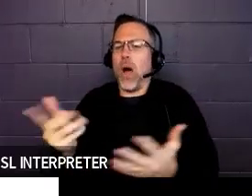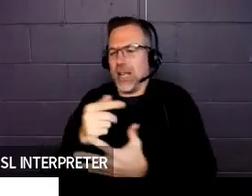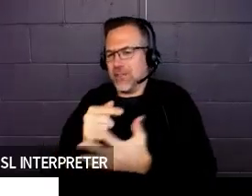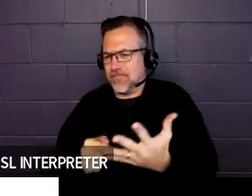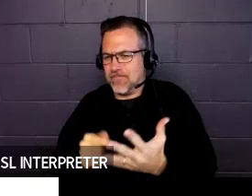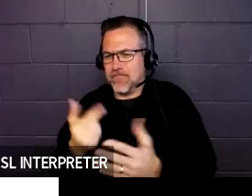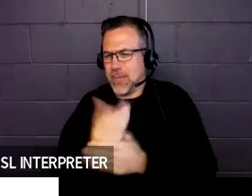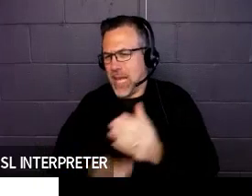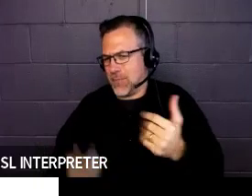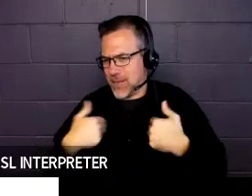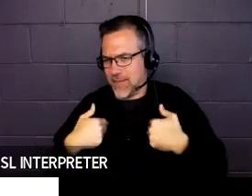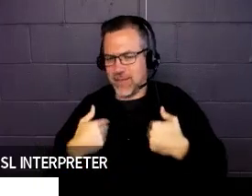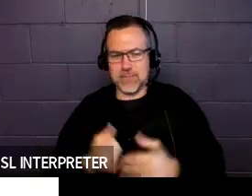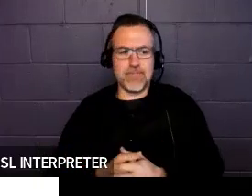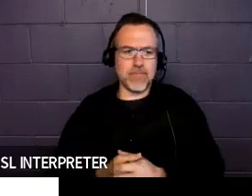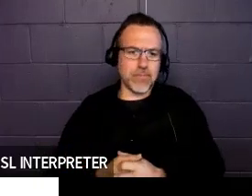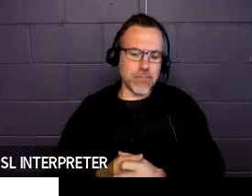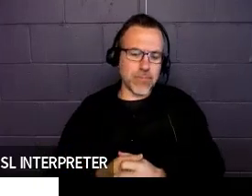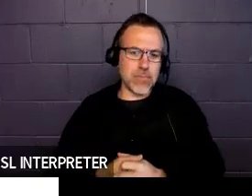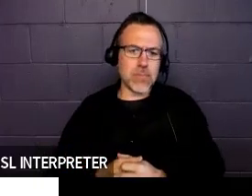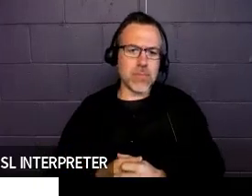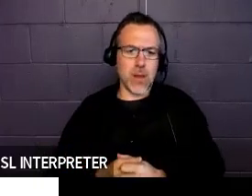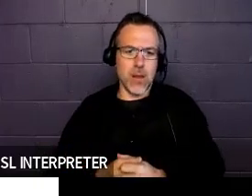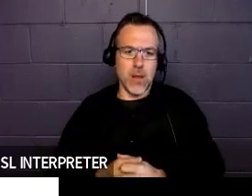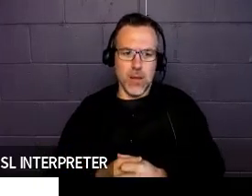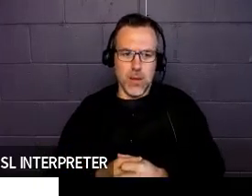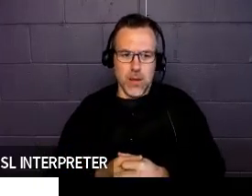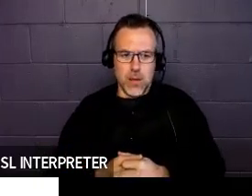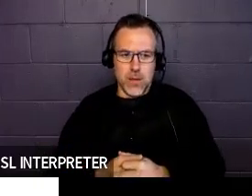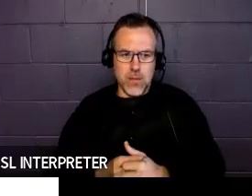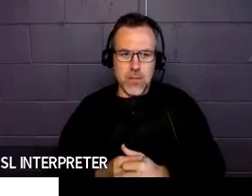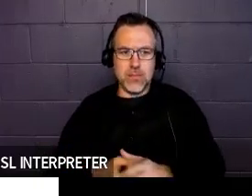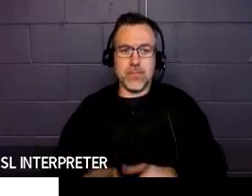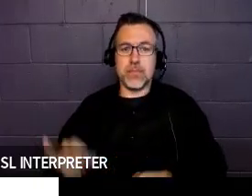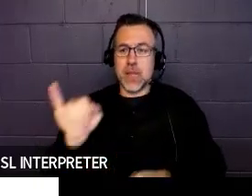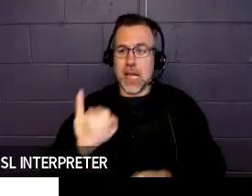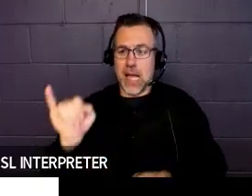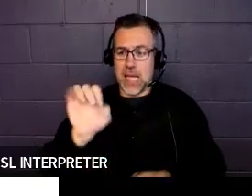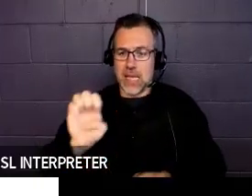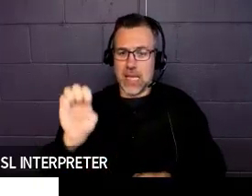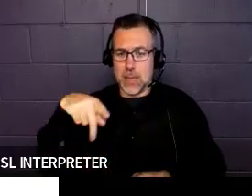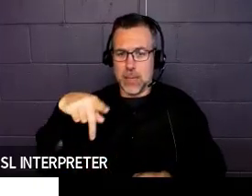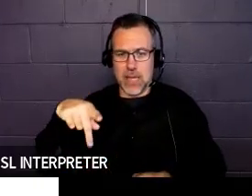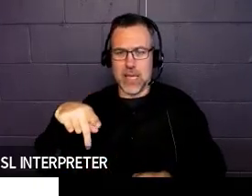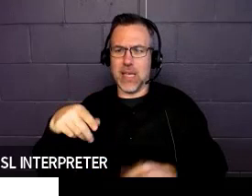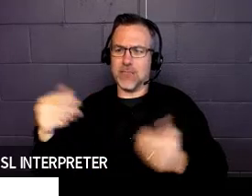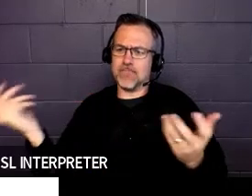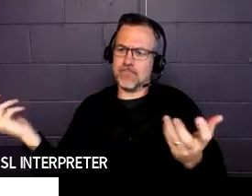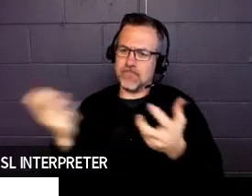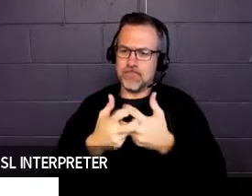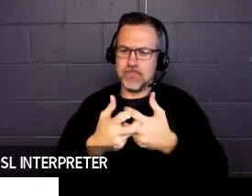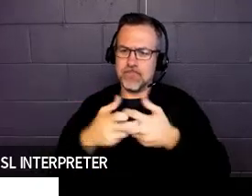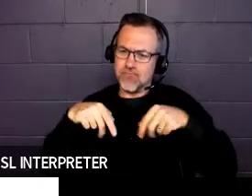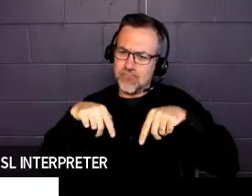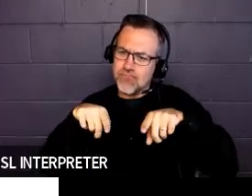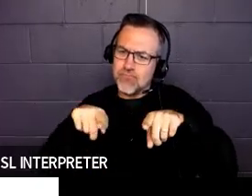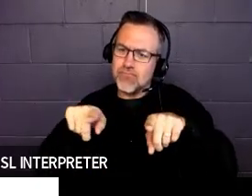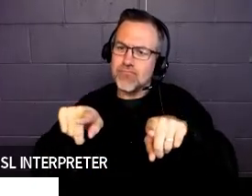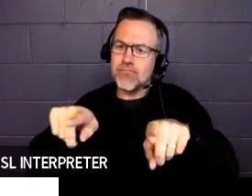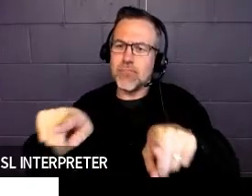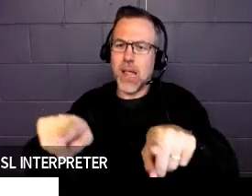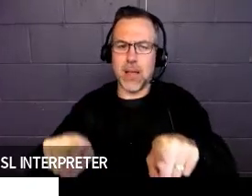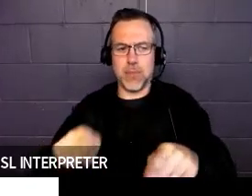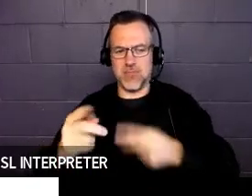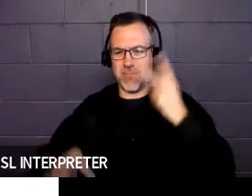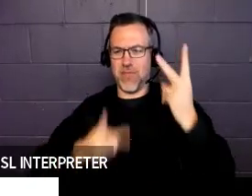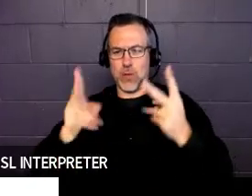student. So this is a IEP alignment visual that just shows how all the pieces of the IEP